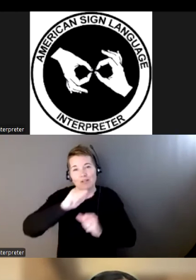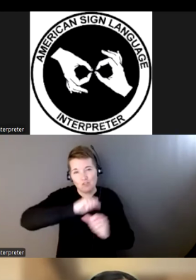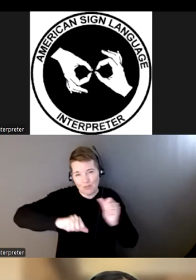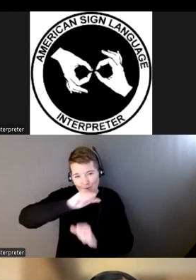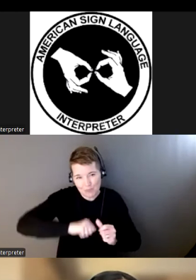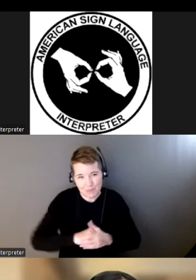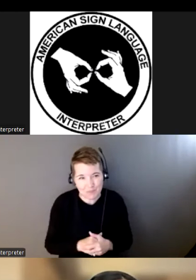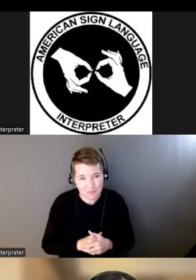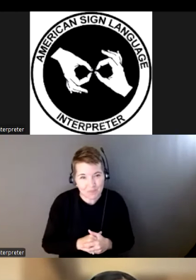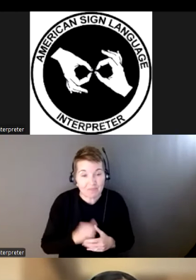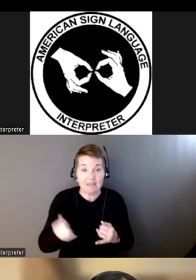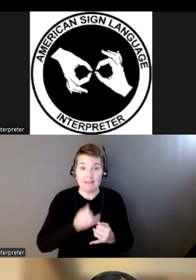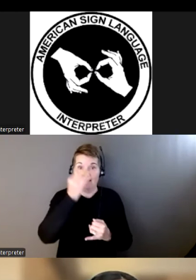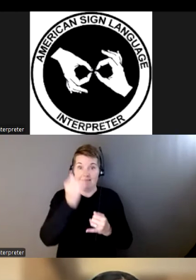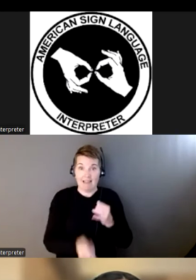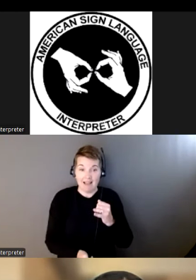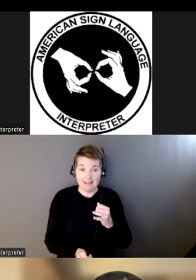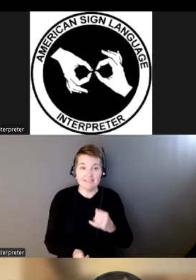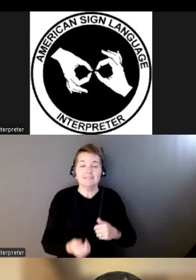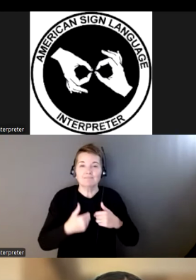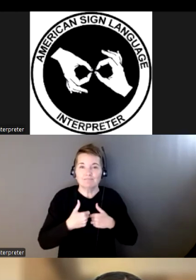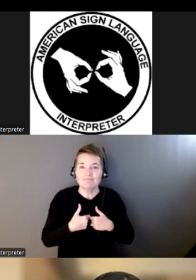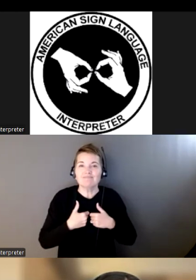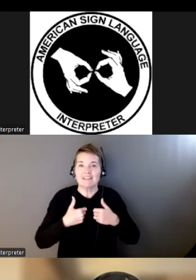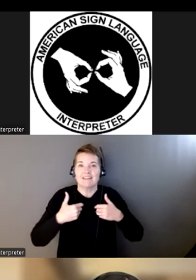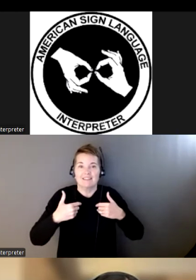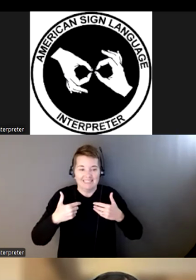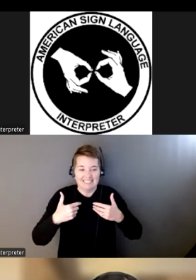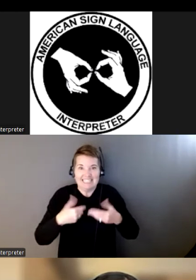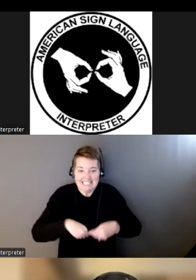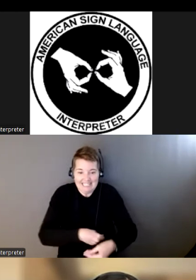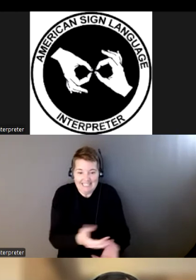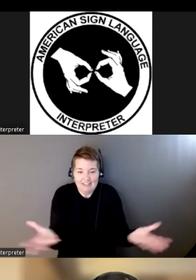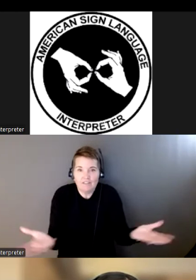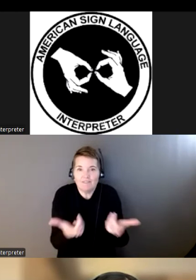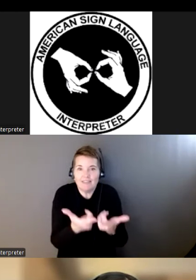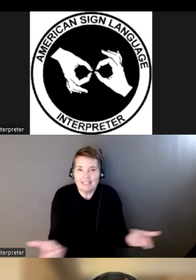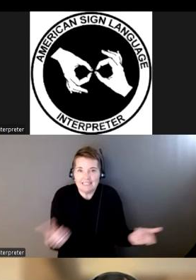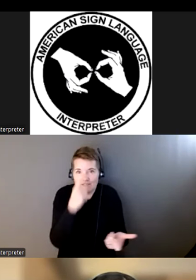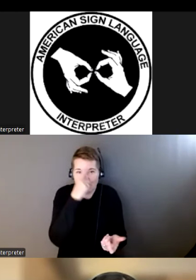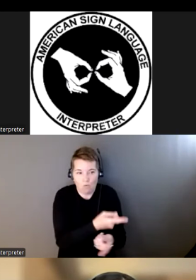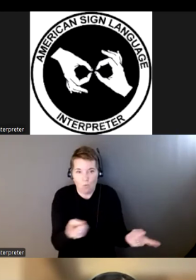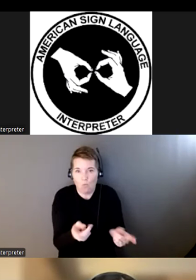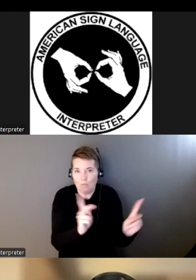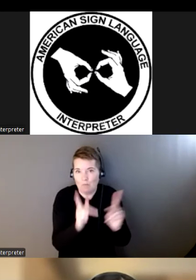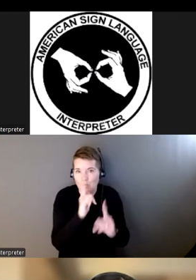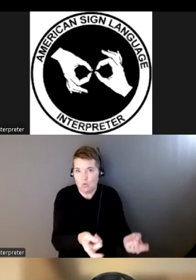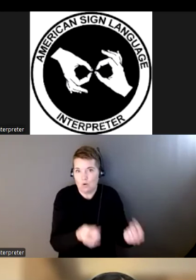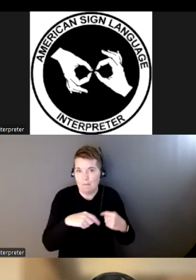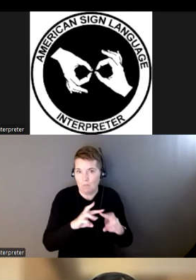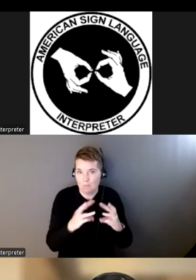Lastly, I also made sure that there was a physical takeaway for the participants and library visitors. So I